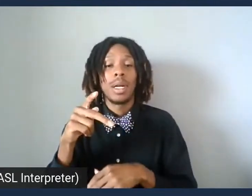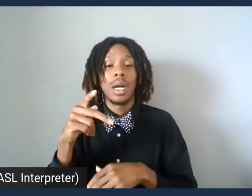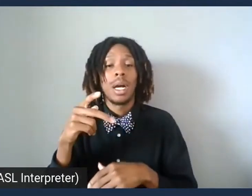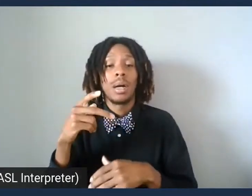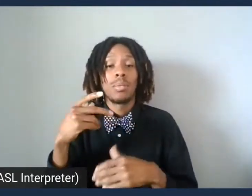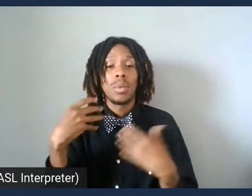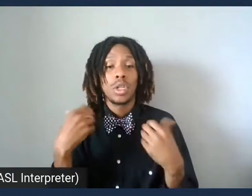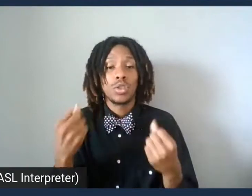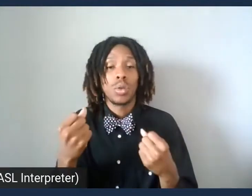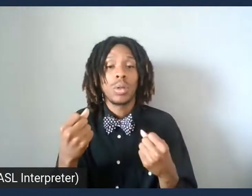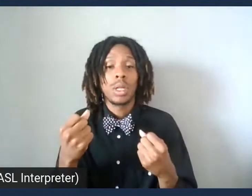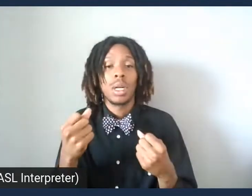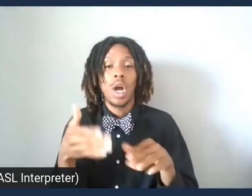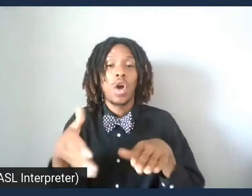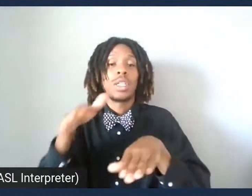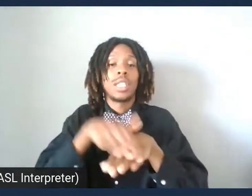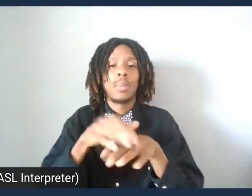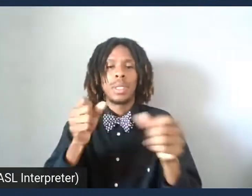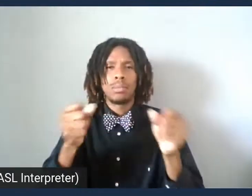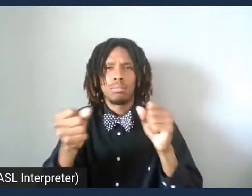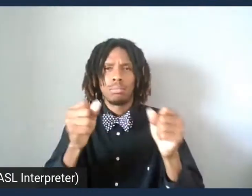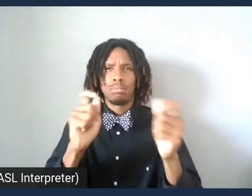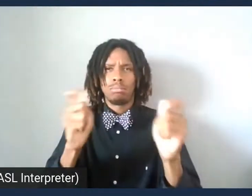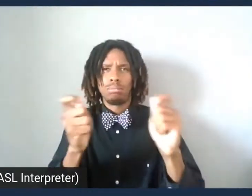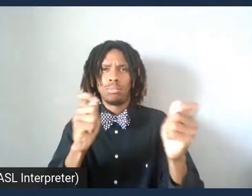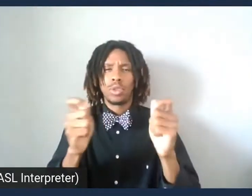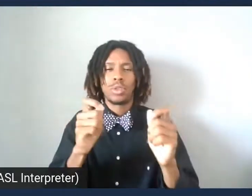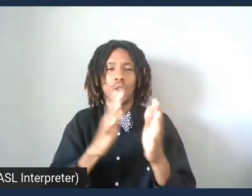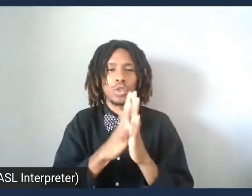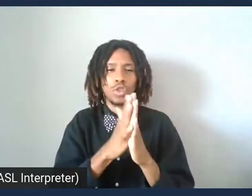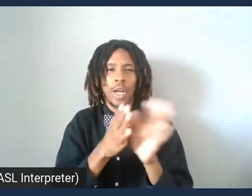and just start controlling your traffic shifts.